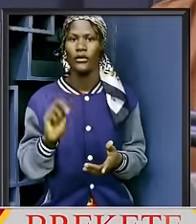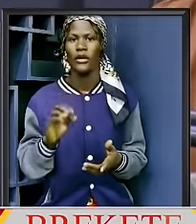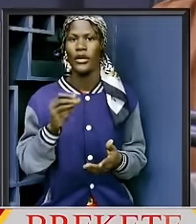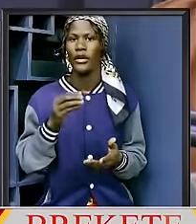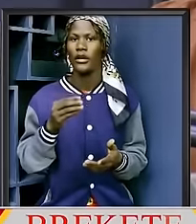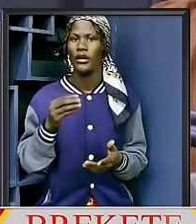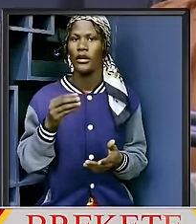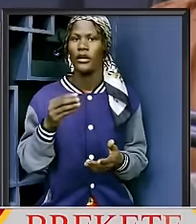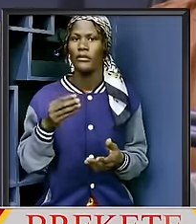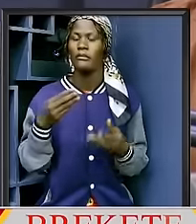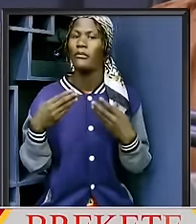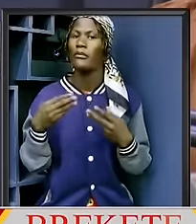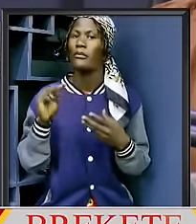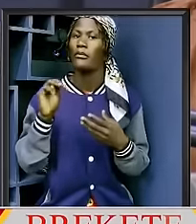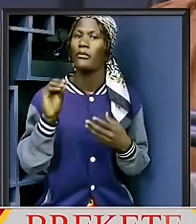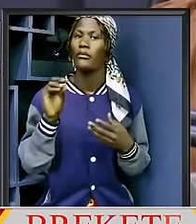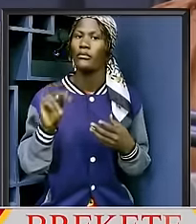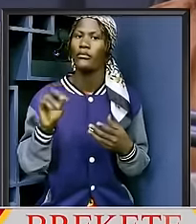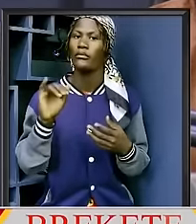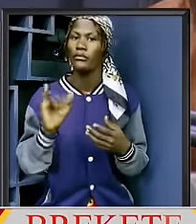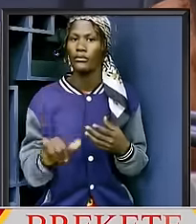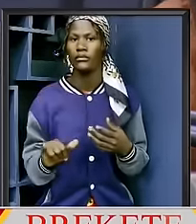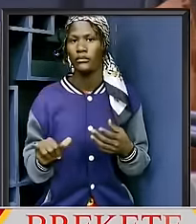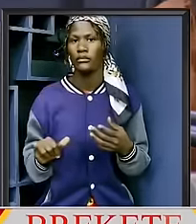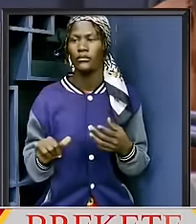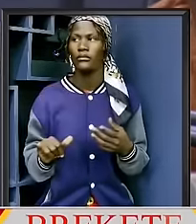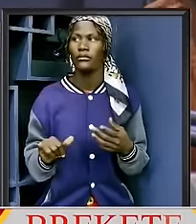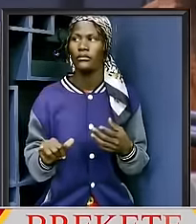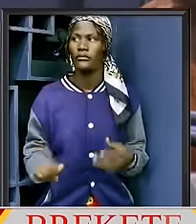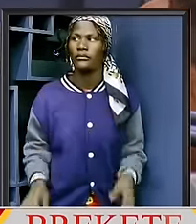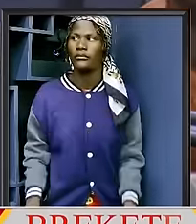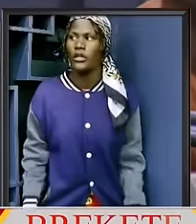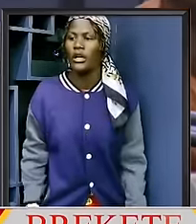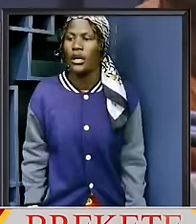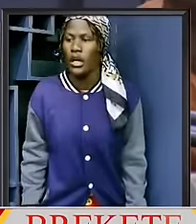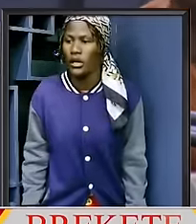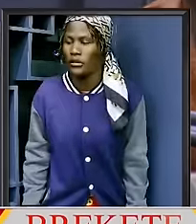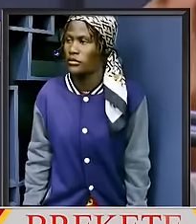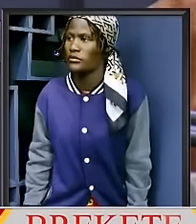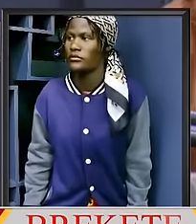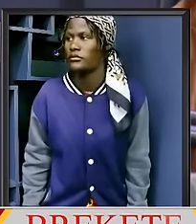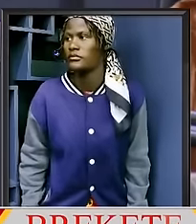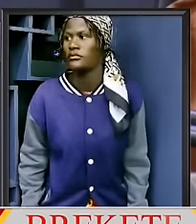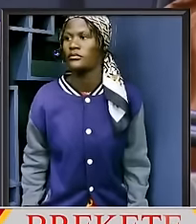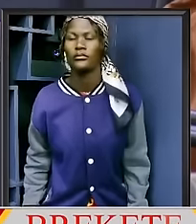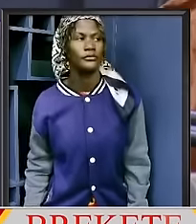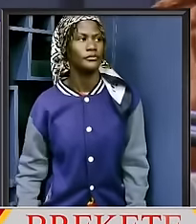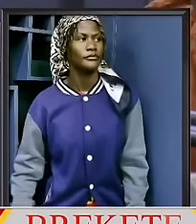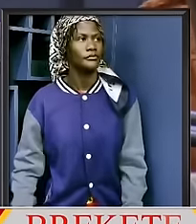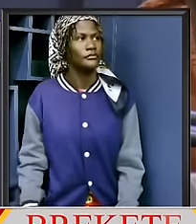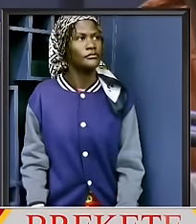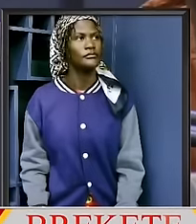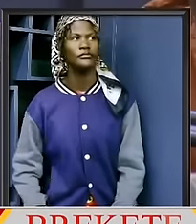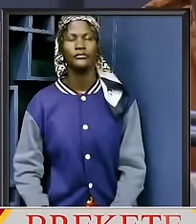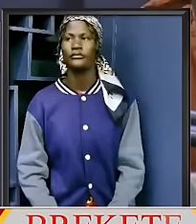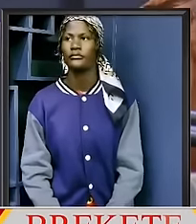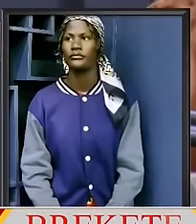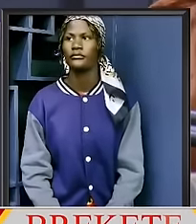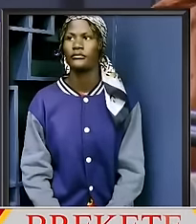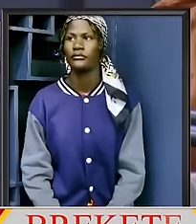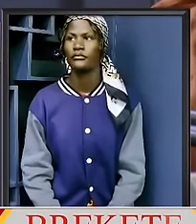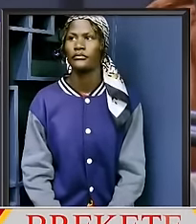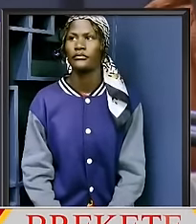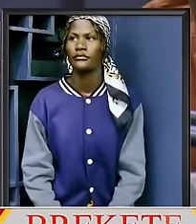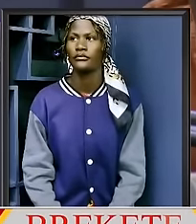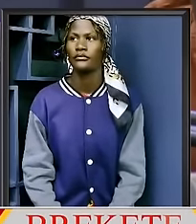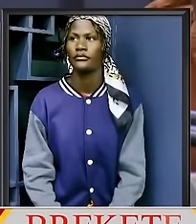app. You know, when you are taking money from there, this monthly stuff. So when they took, I'm still explaining,